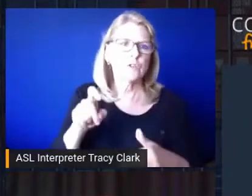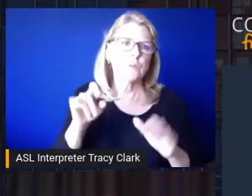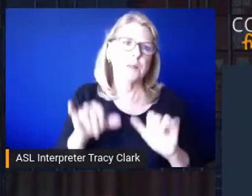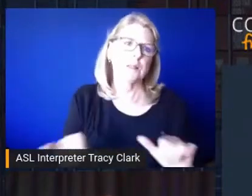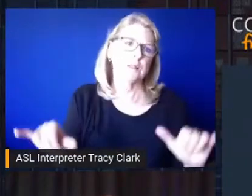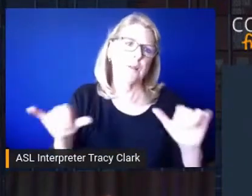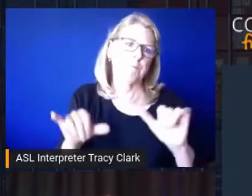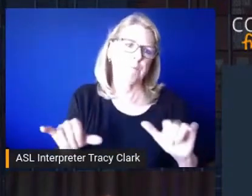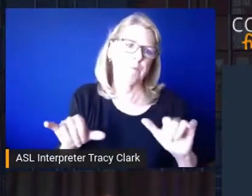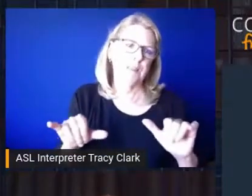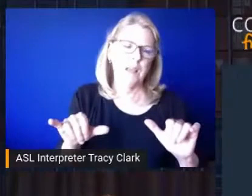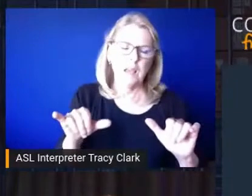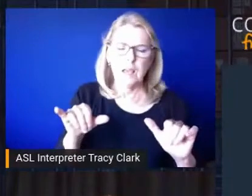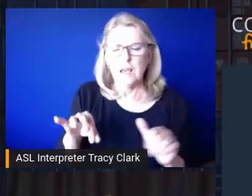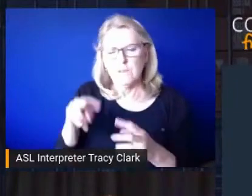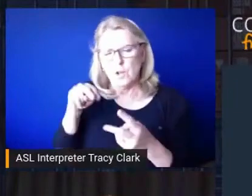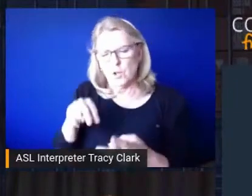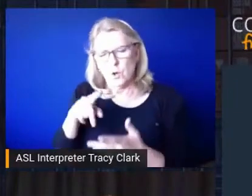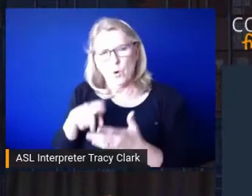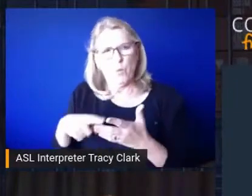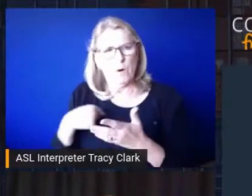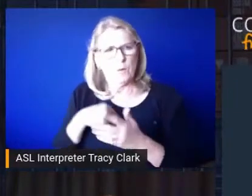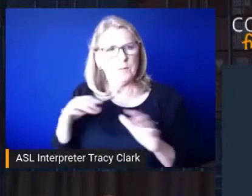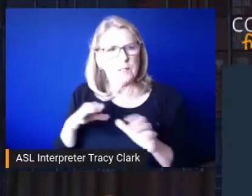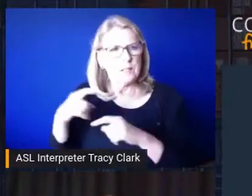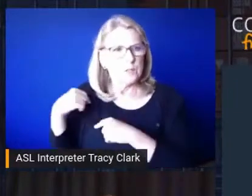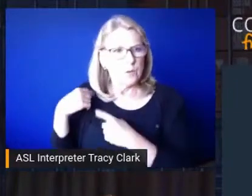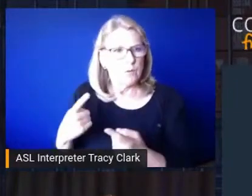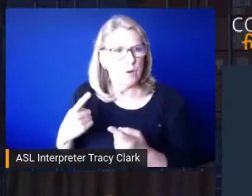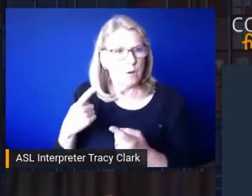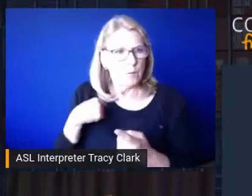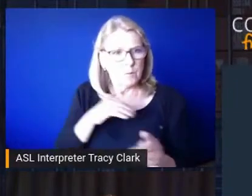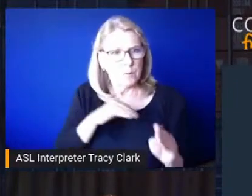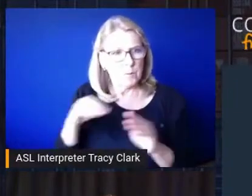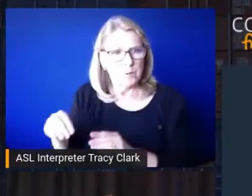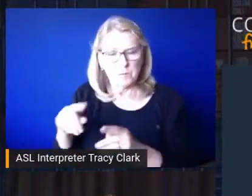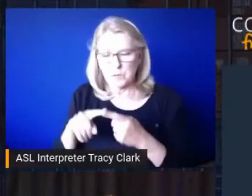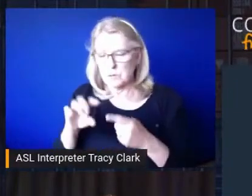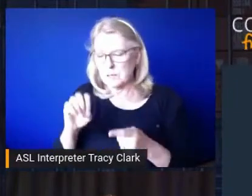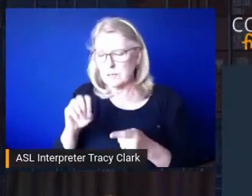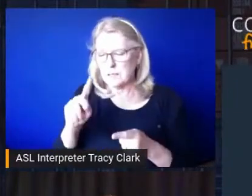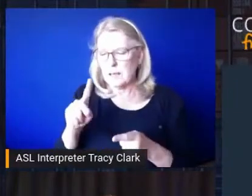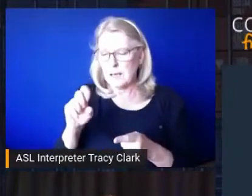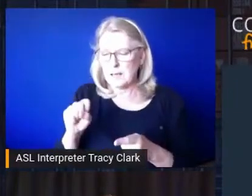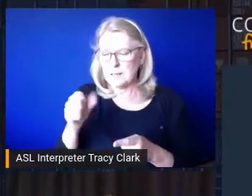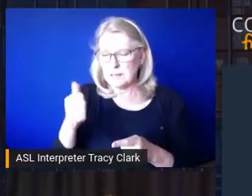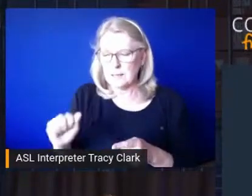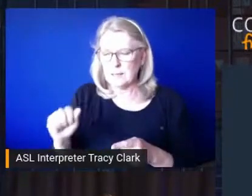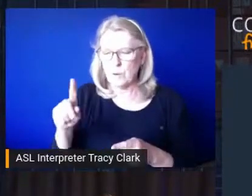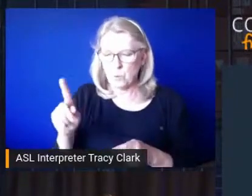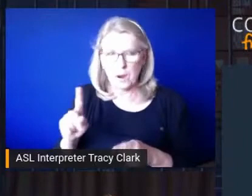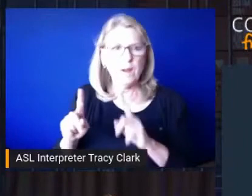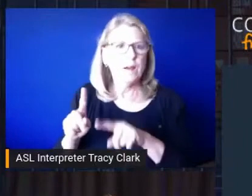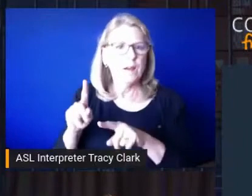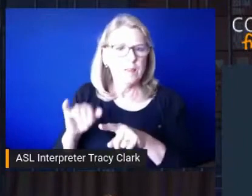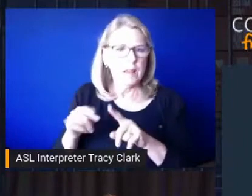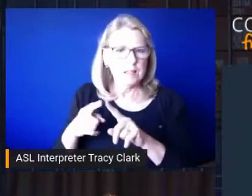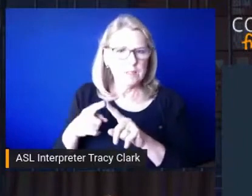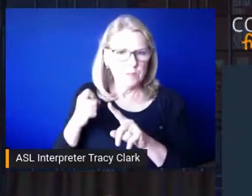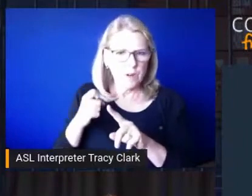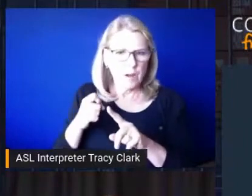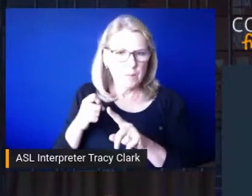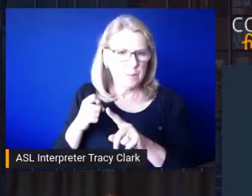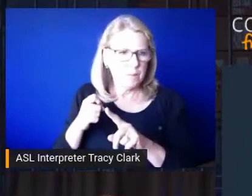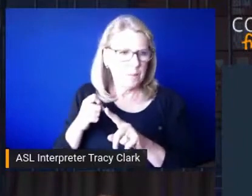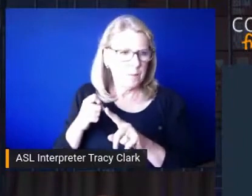done, where we've moved to the Eks Anywhere implementation, that implementation is based off of VMware. And it's really one of the first steps we've taken